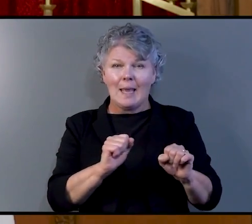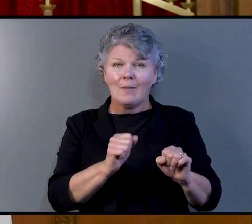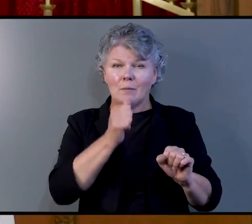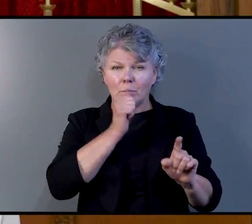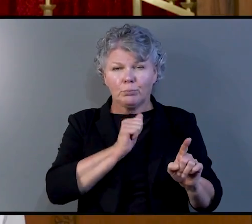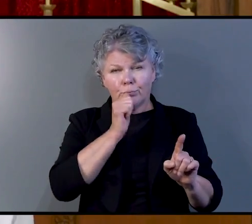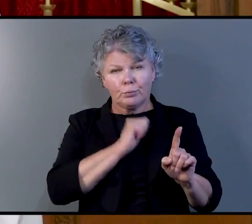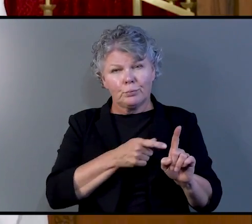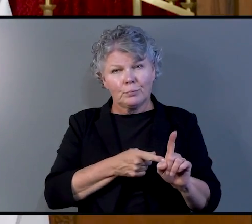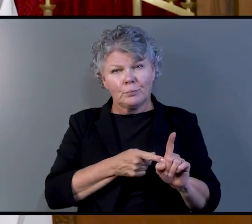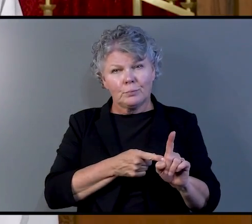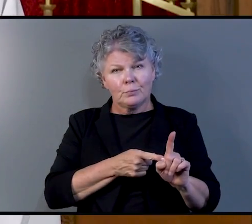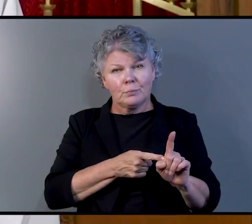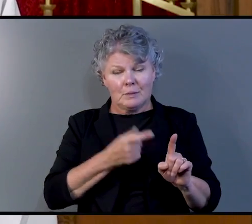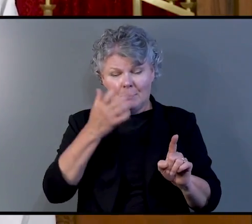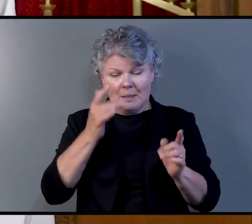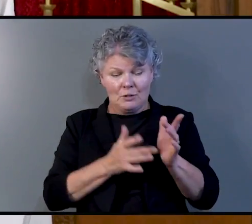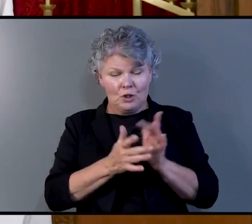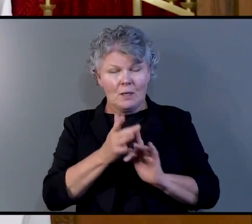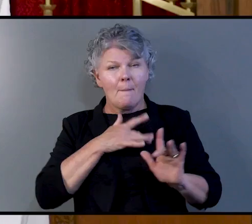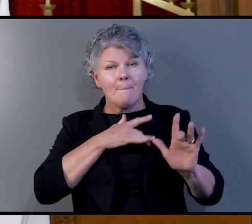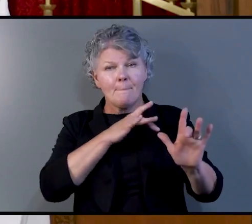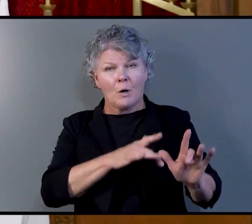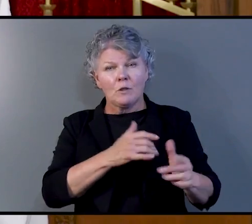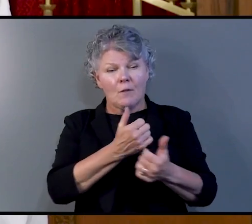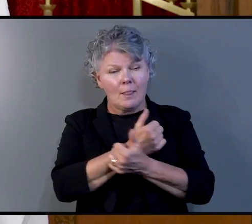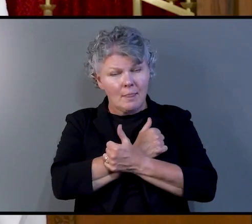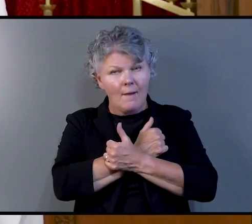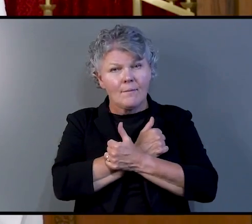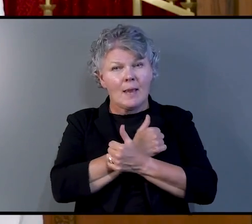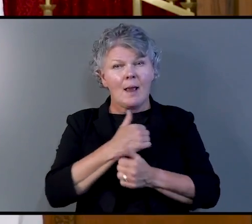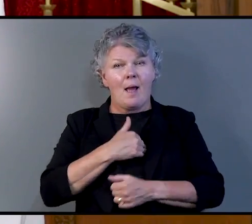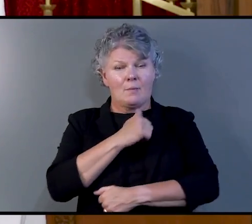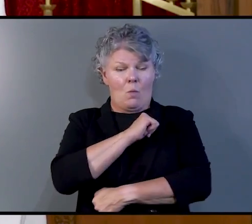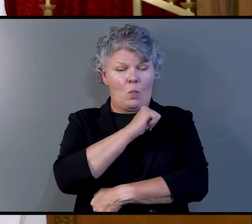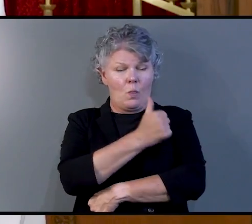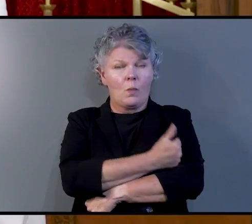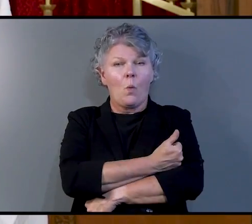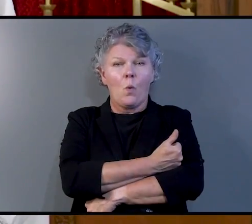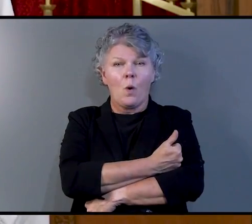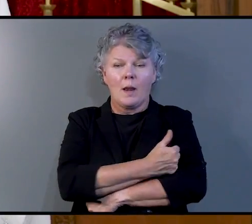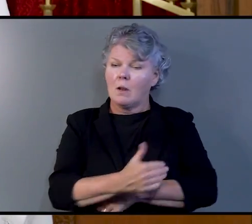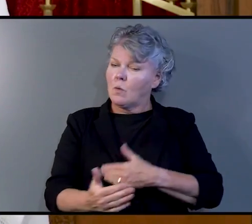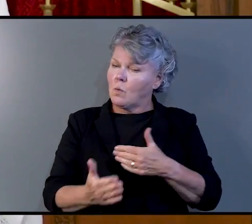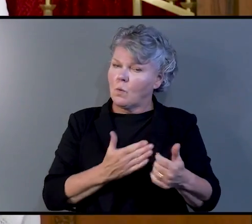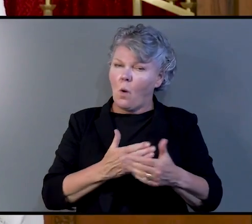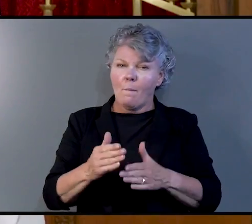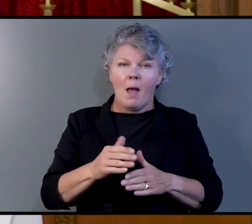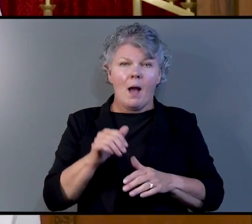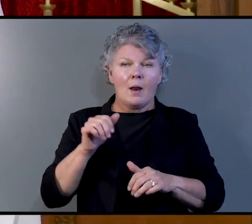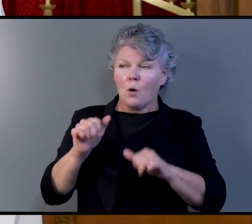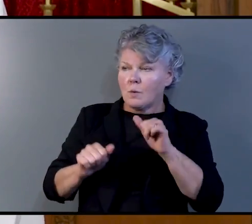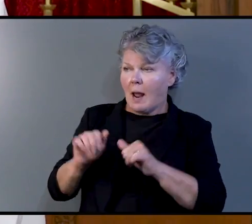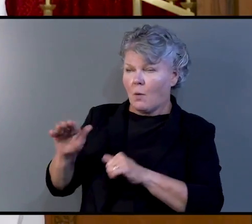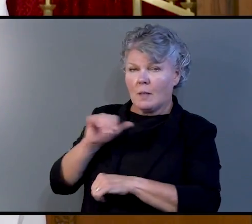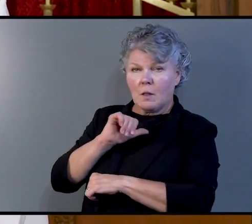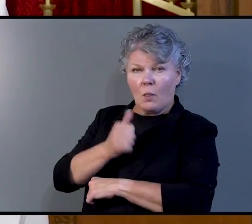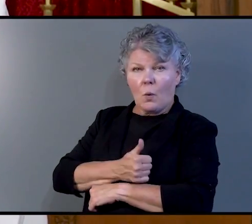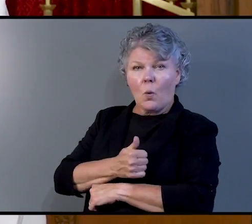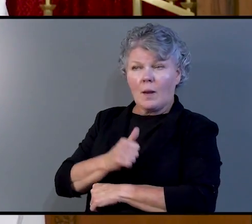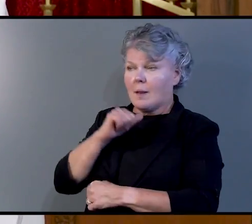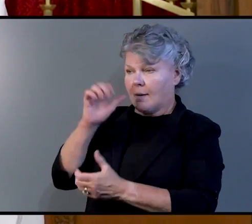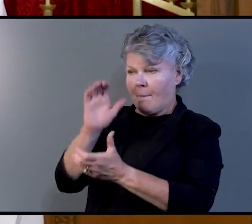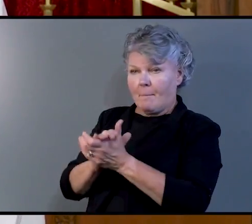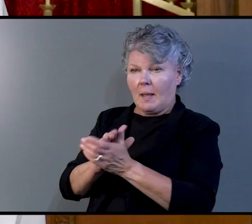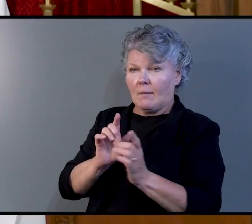torment because Jesus is merciful and loving and has the authority. Despite any questions of his authority or disbelief